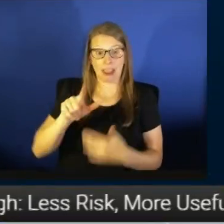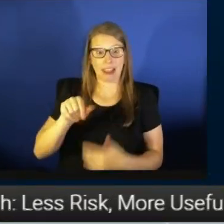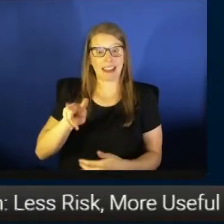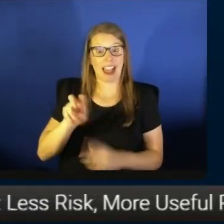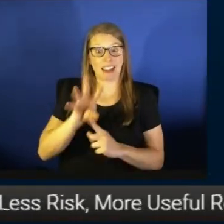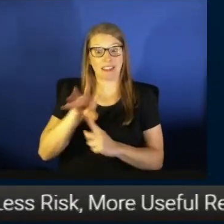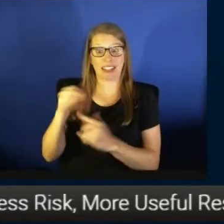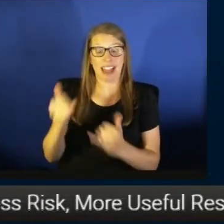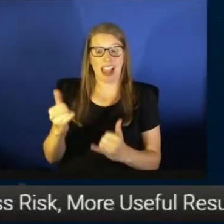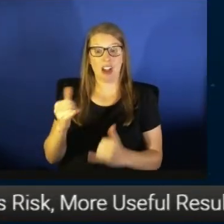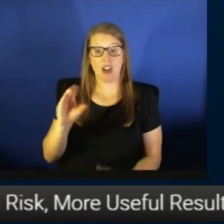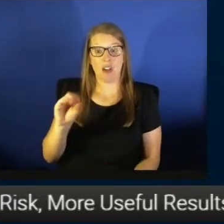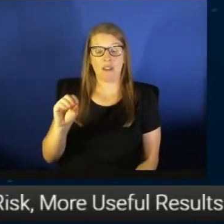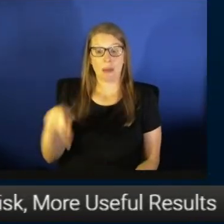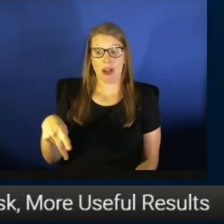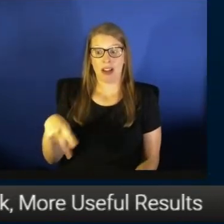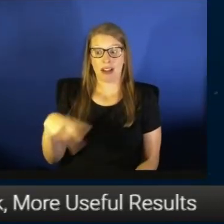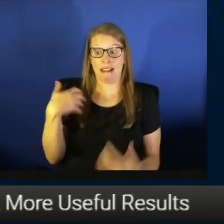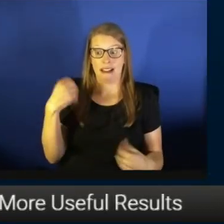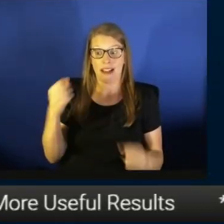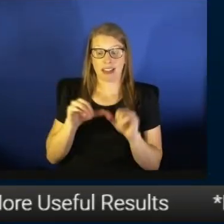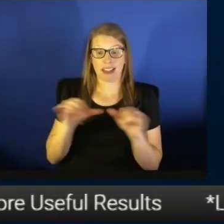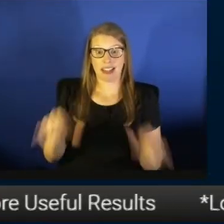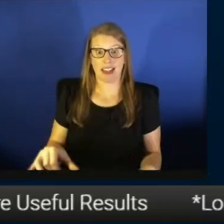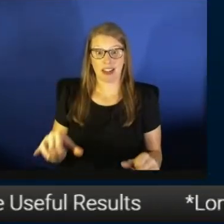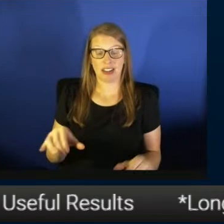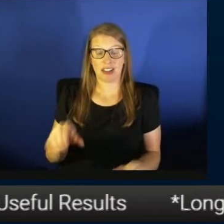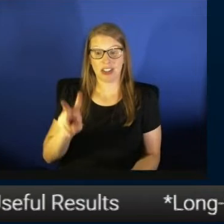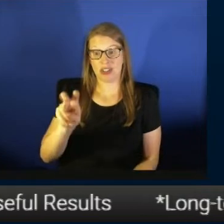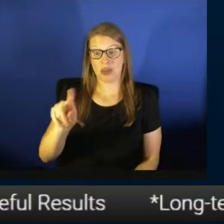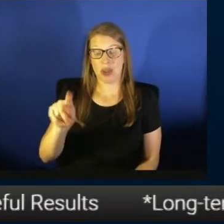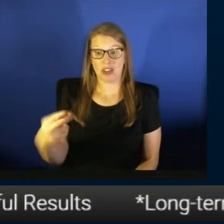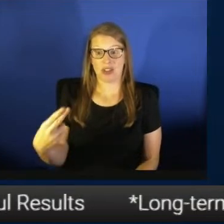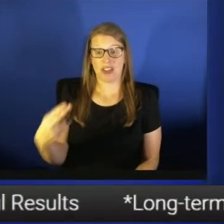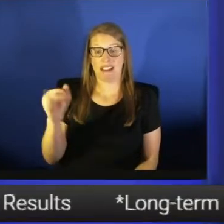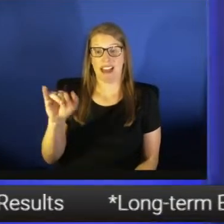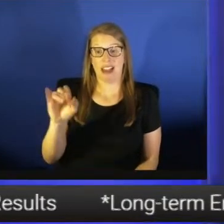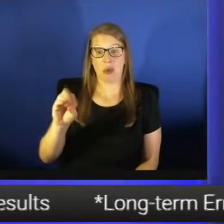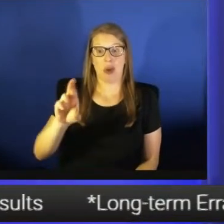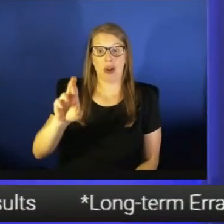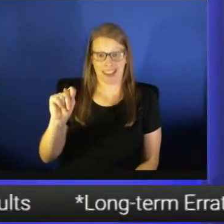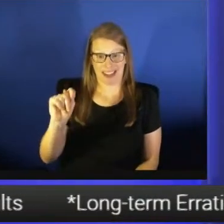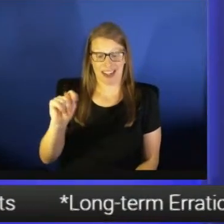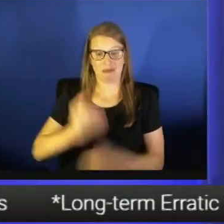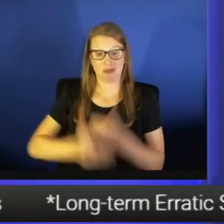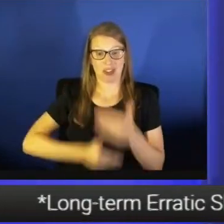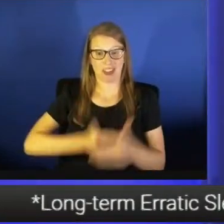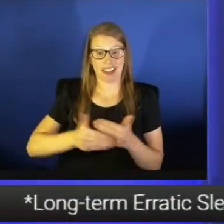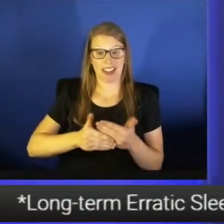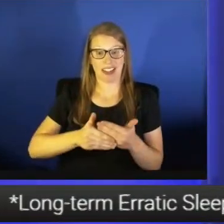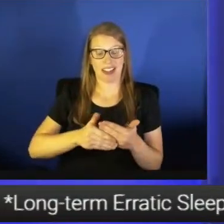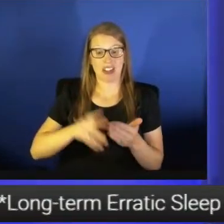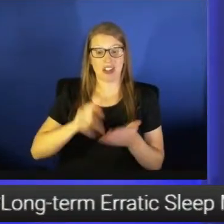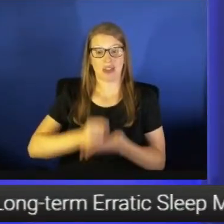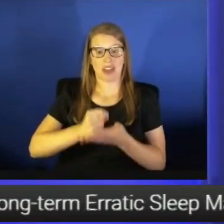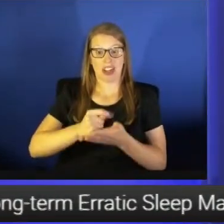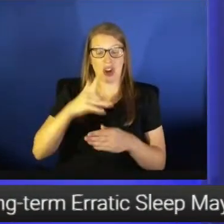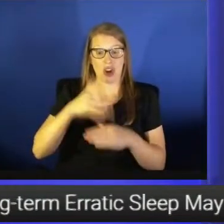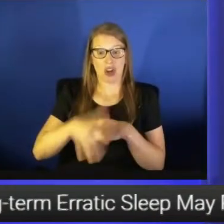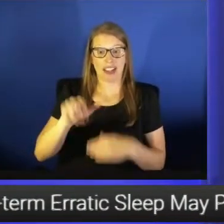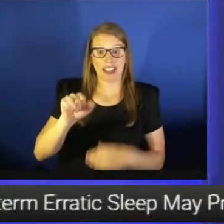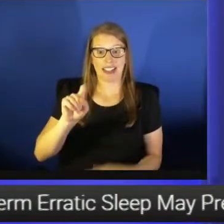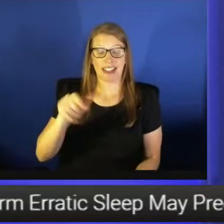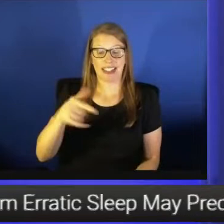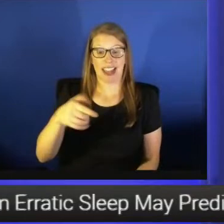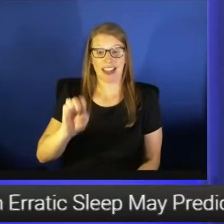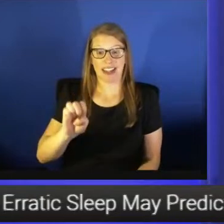Park, where the health system is performing its 200th IORT procedure to treat early stage breast cancer. Alexis Del